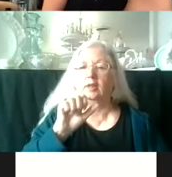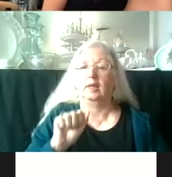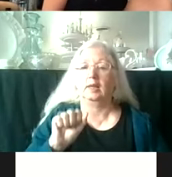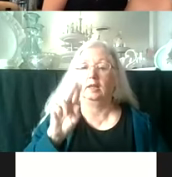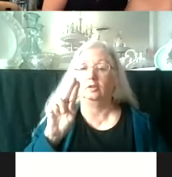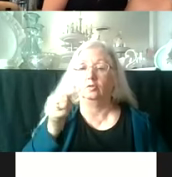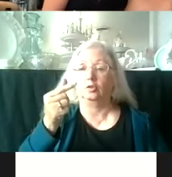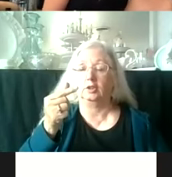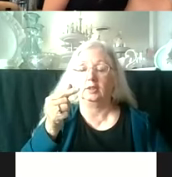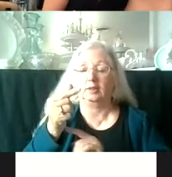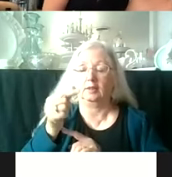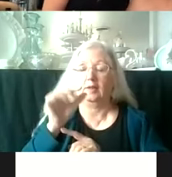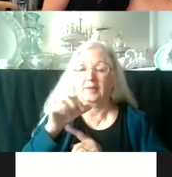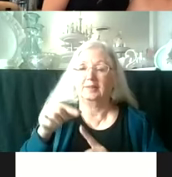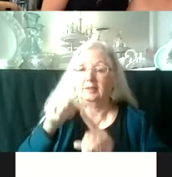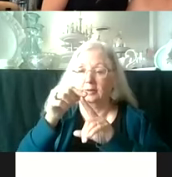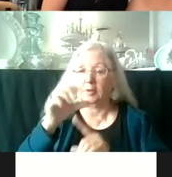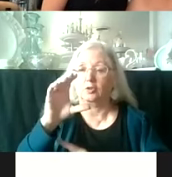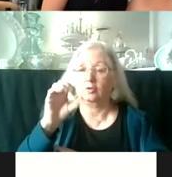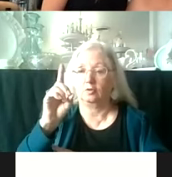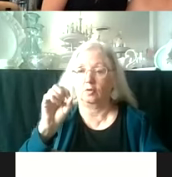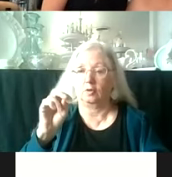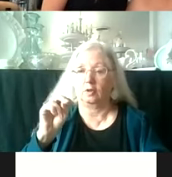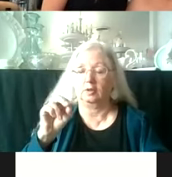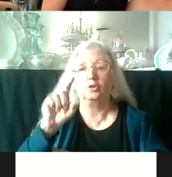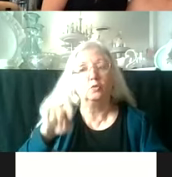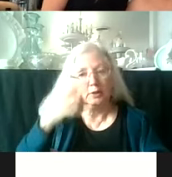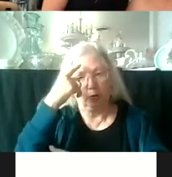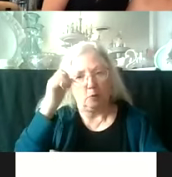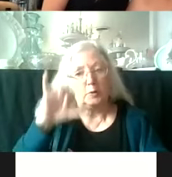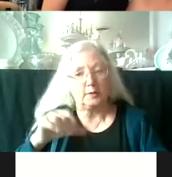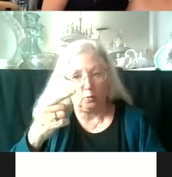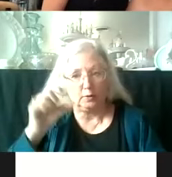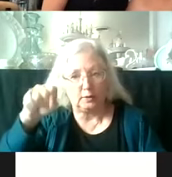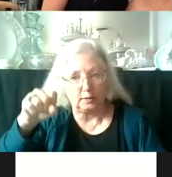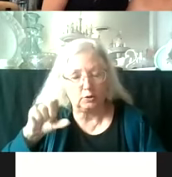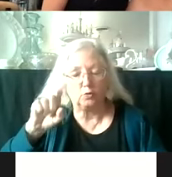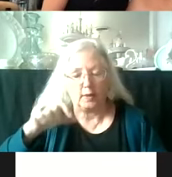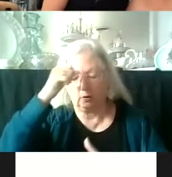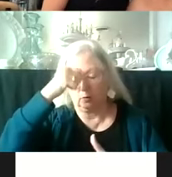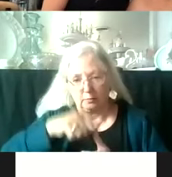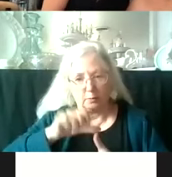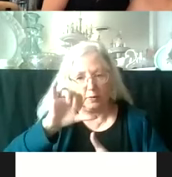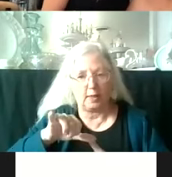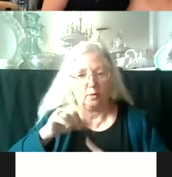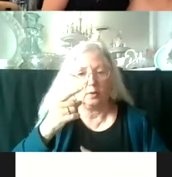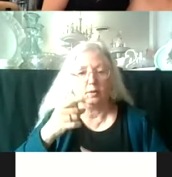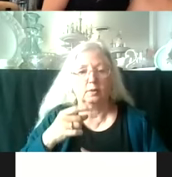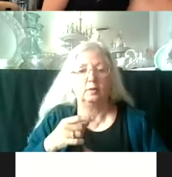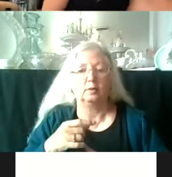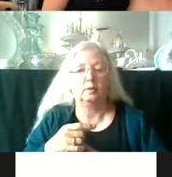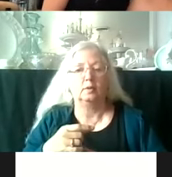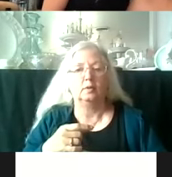AUG is a special codon. You do need to memorize it. And as someone has already pointed out, and the fact that it